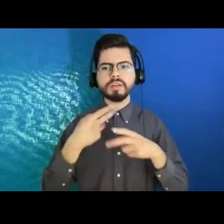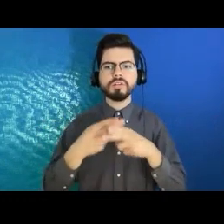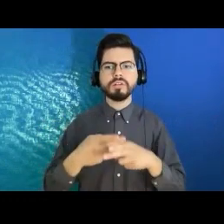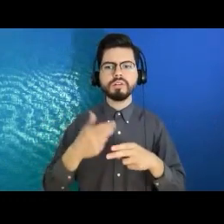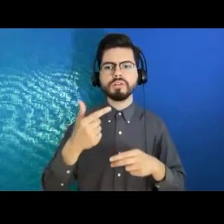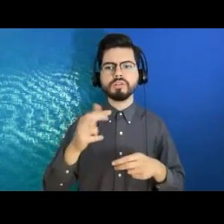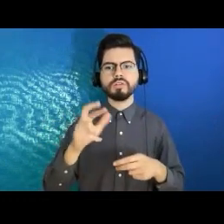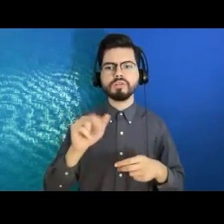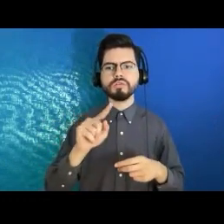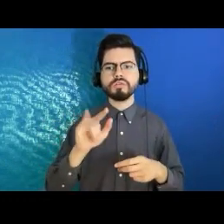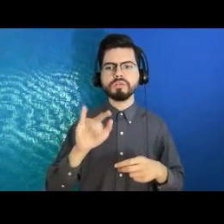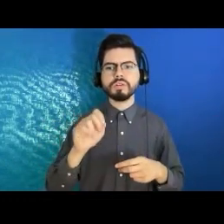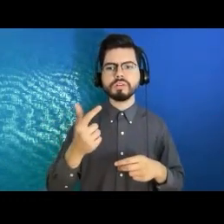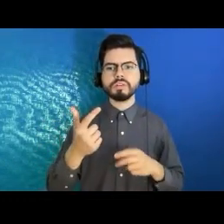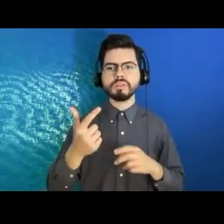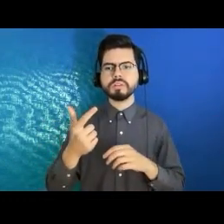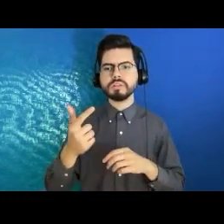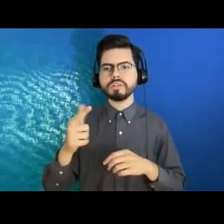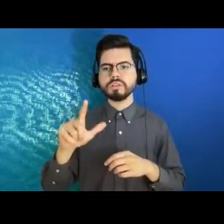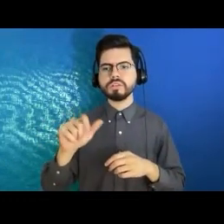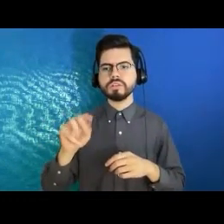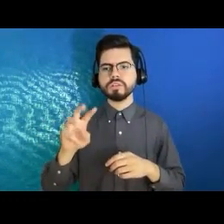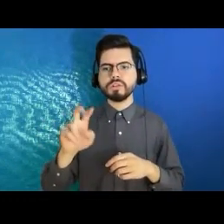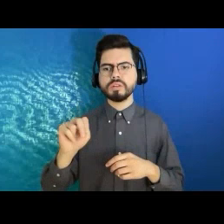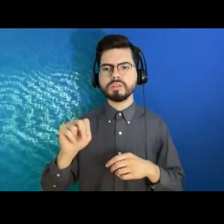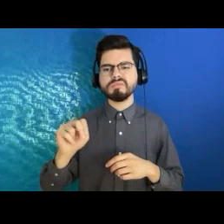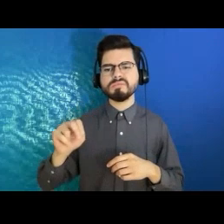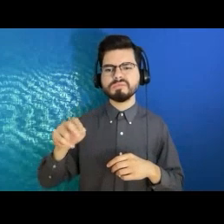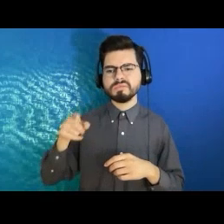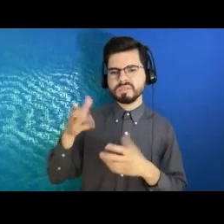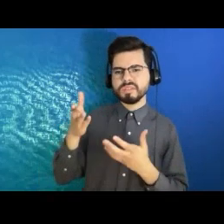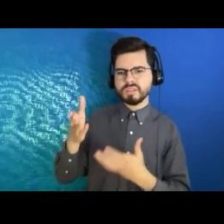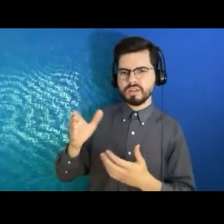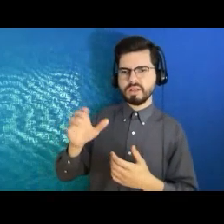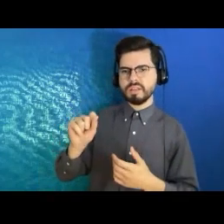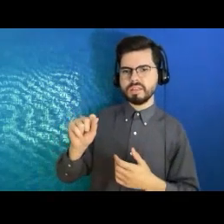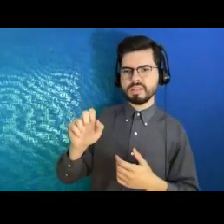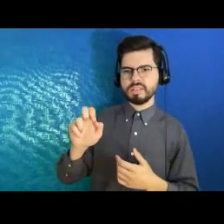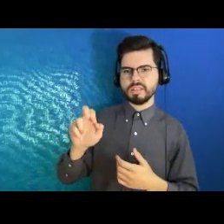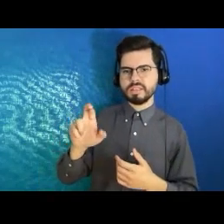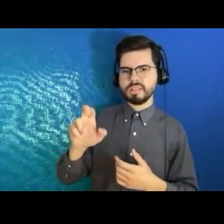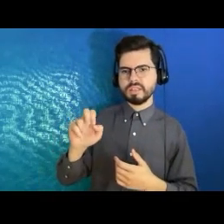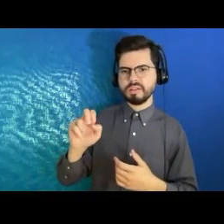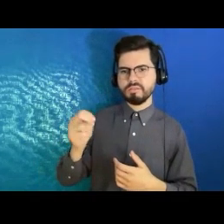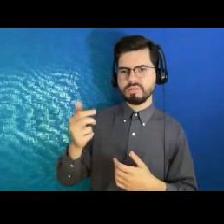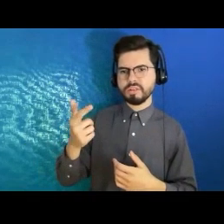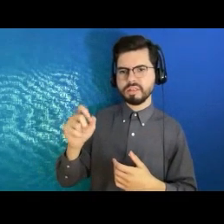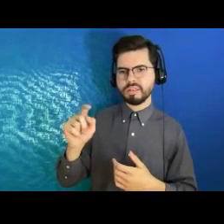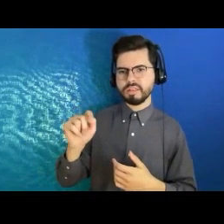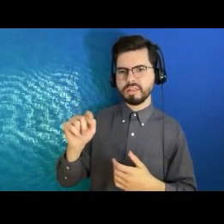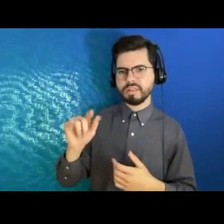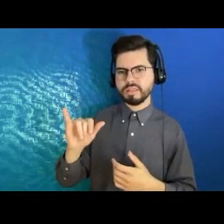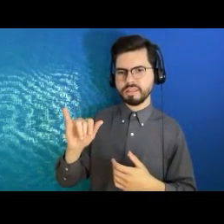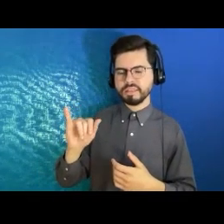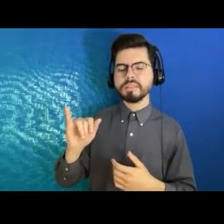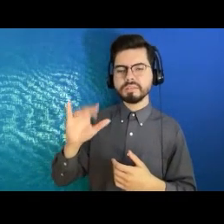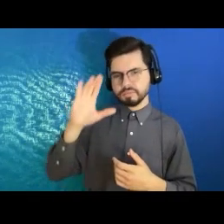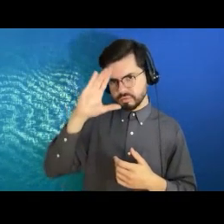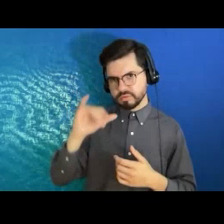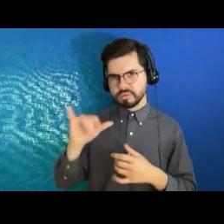that was coined in the Serengeti, where you had millions of like it's something really similar to the buffalo story